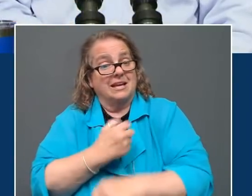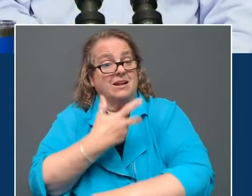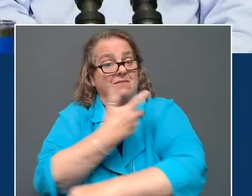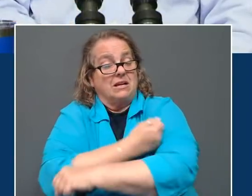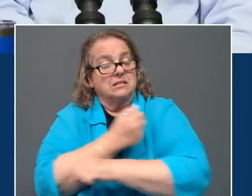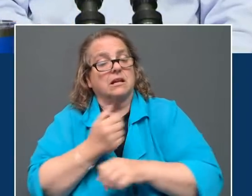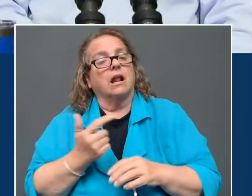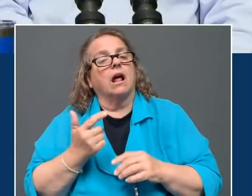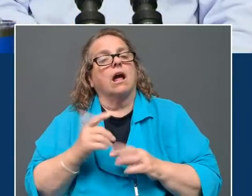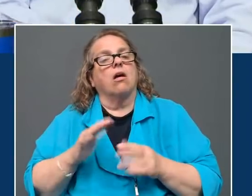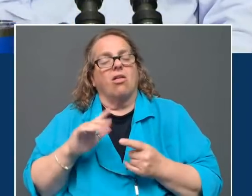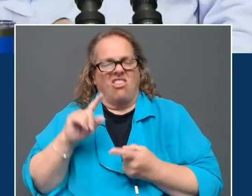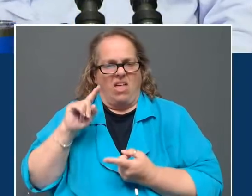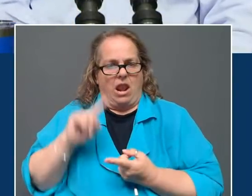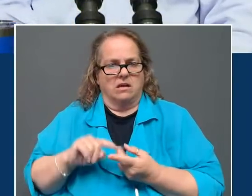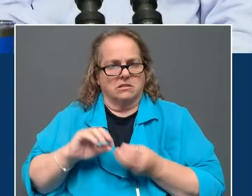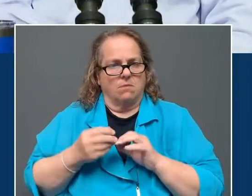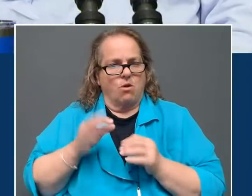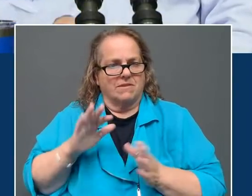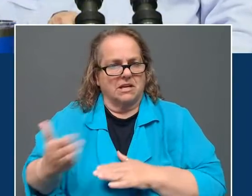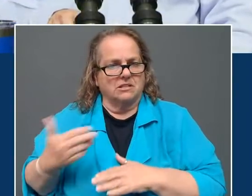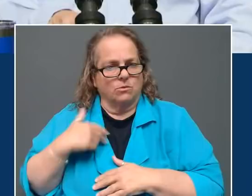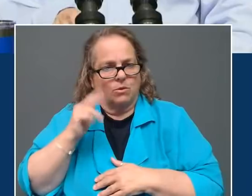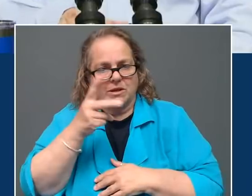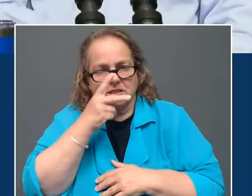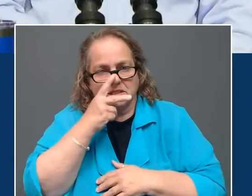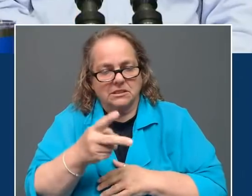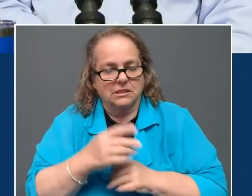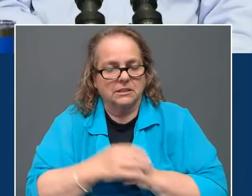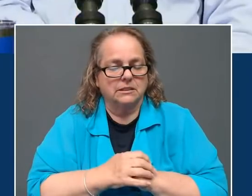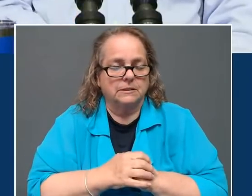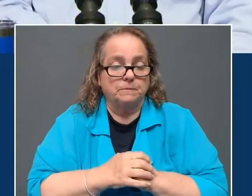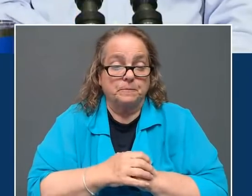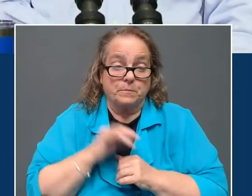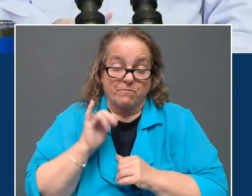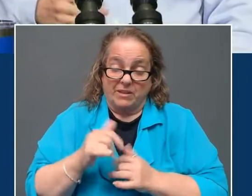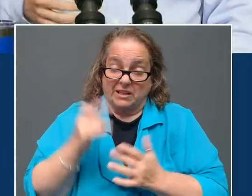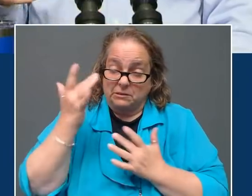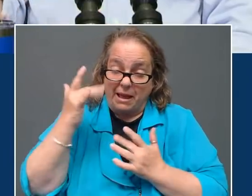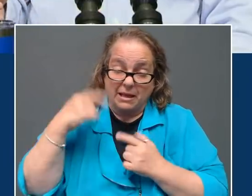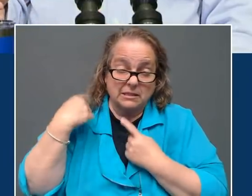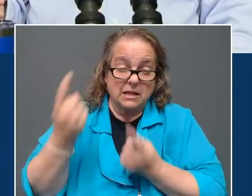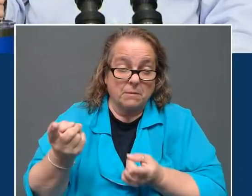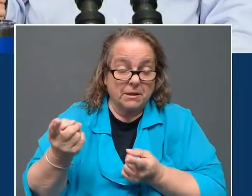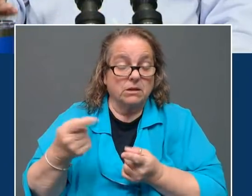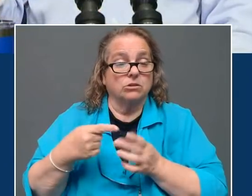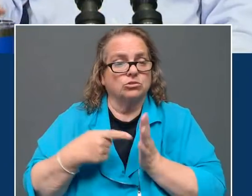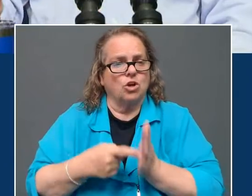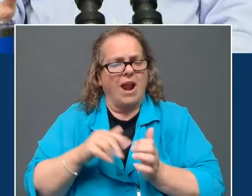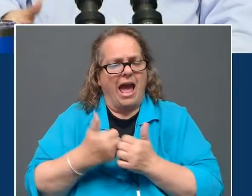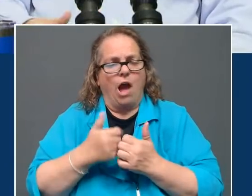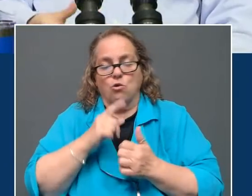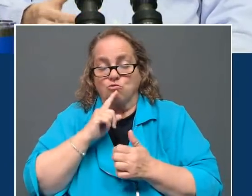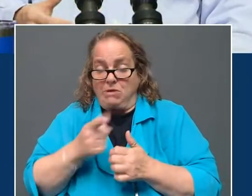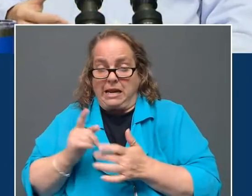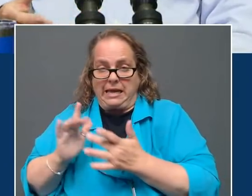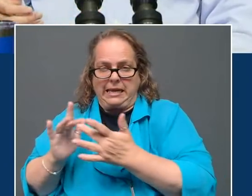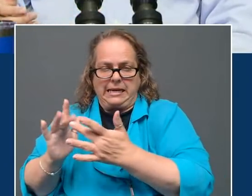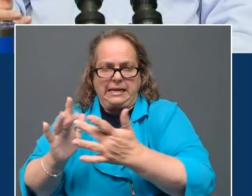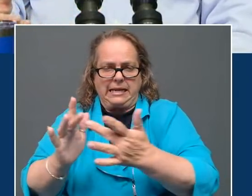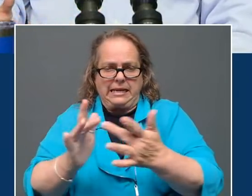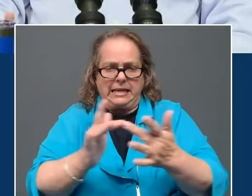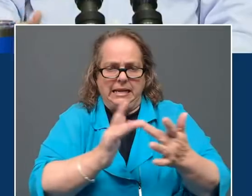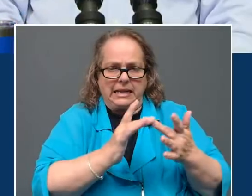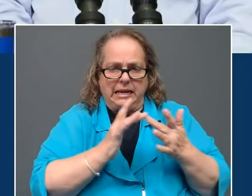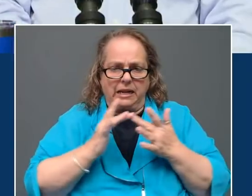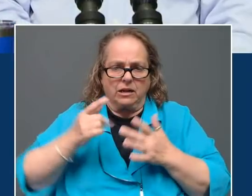will see. This pandemic has taught us how interconnected we are. Each of us, the decisions we make